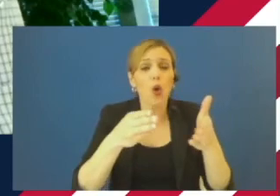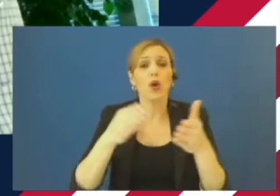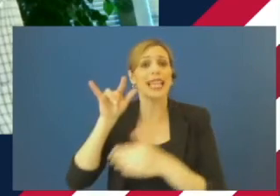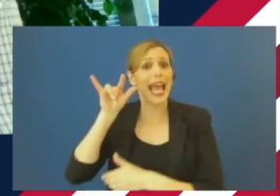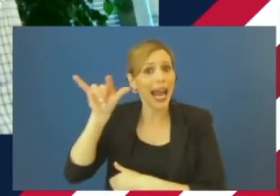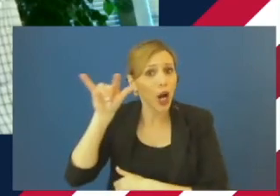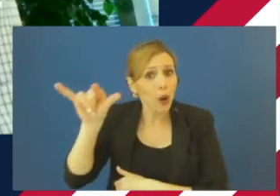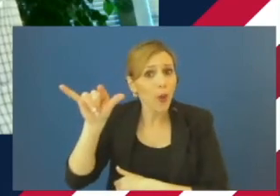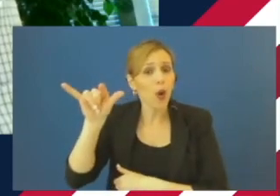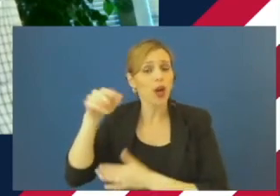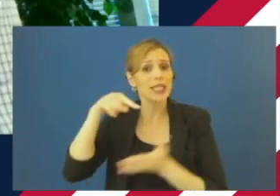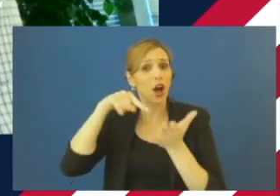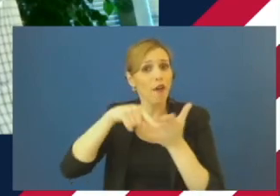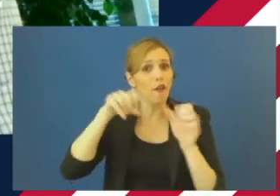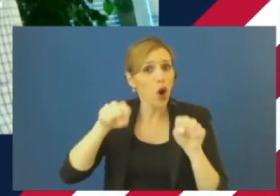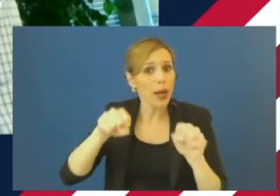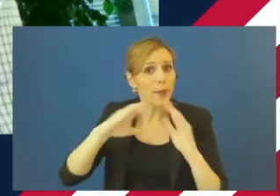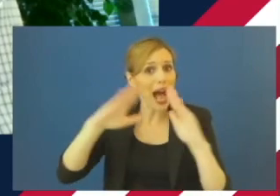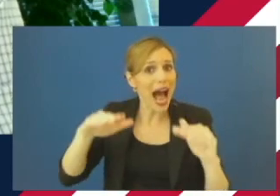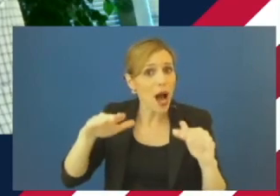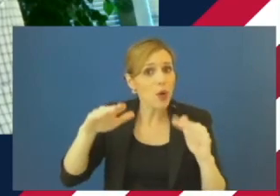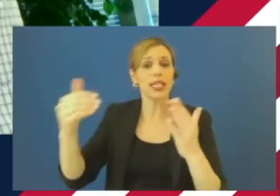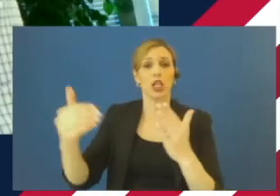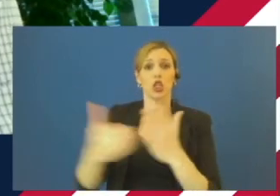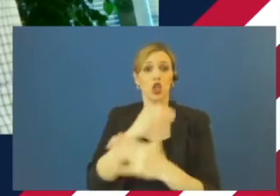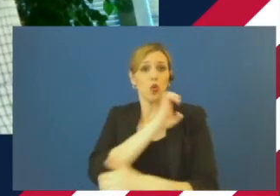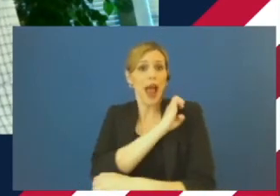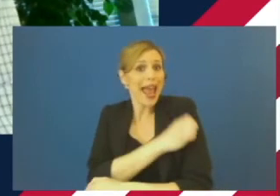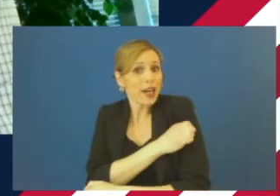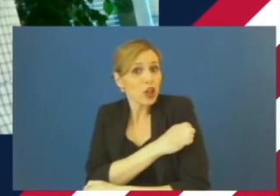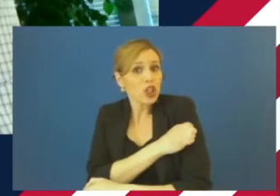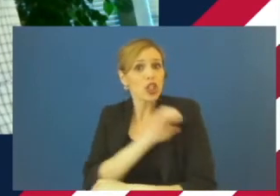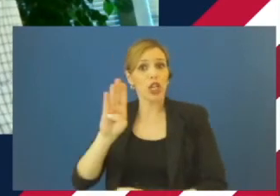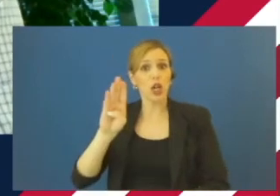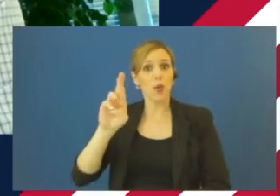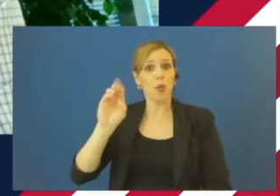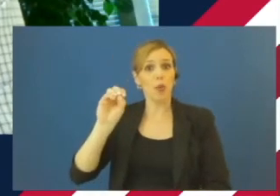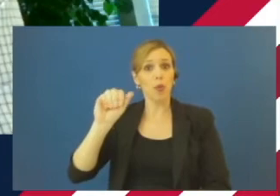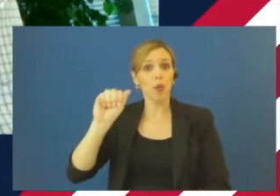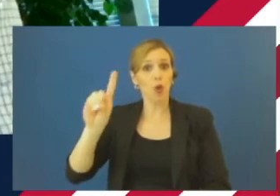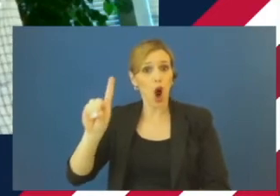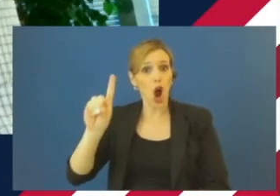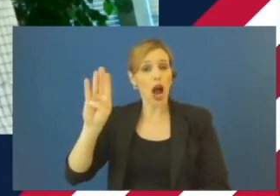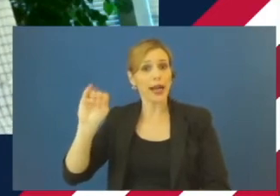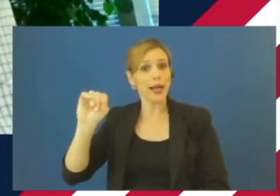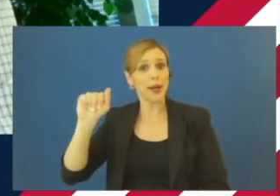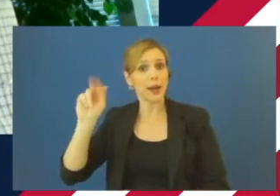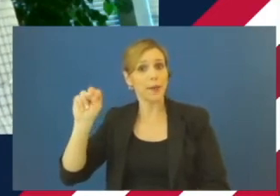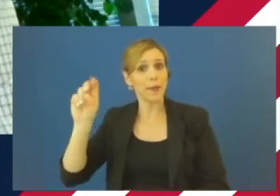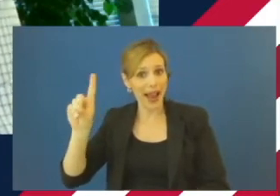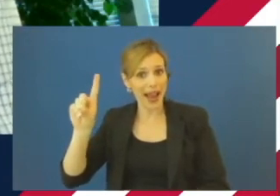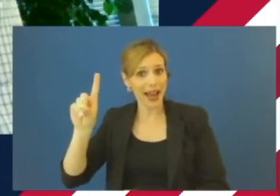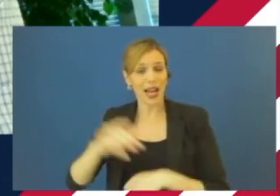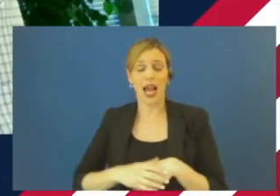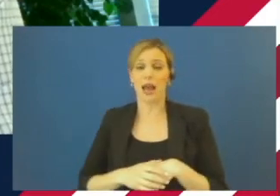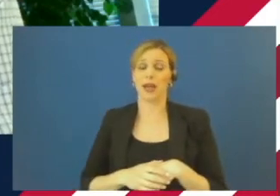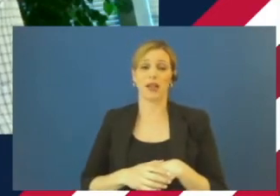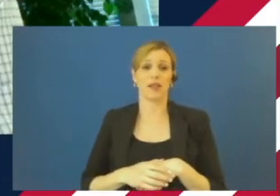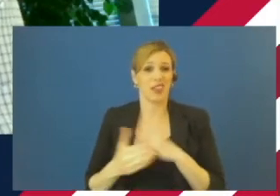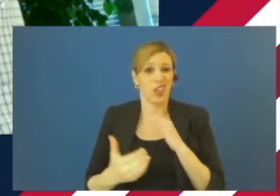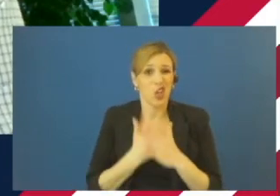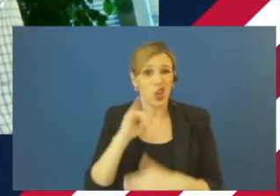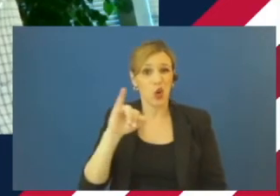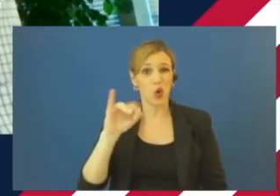new energy, broadband, and rail expansion. And after years of abysmal infrastructure grades by the